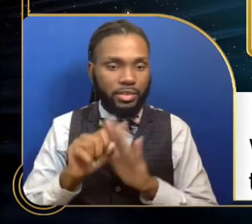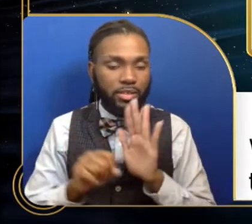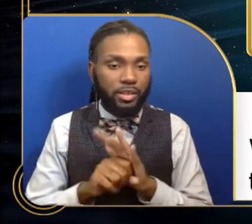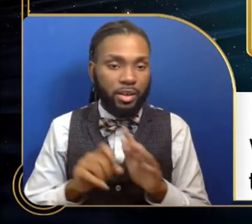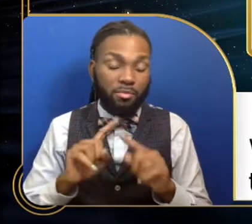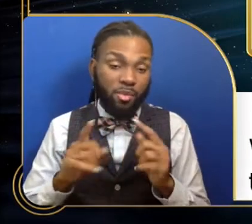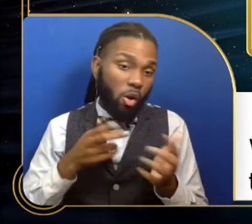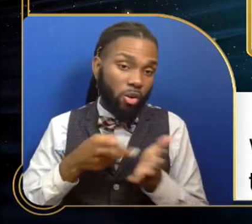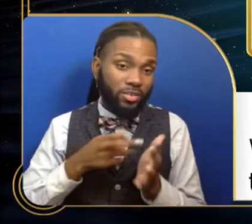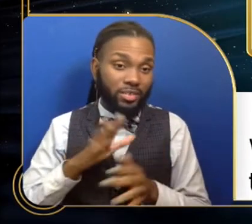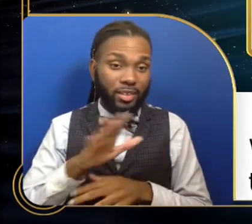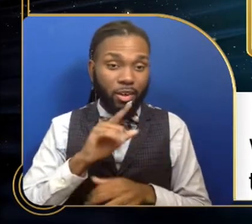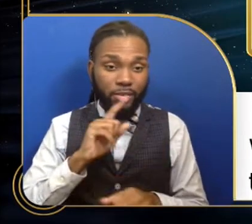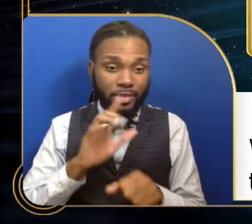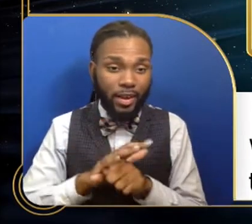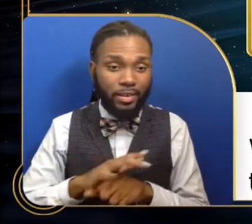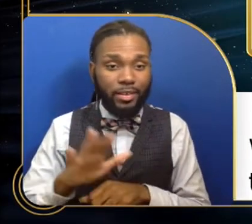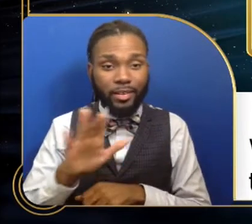their commitment